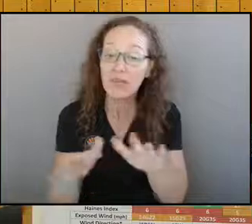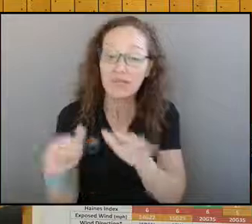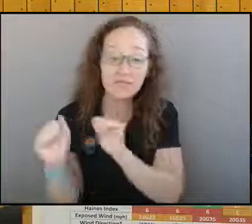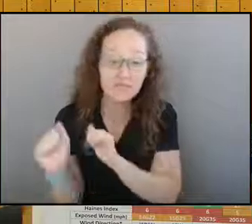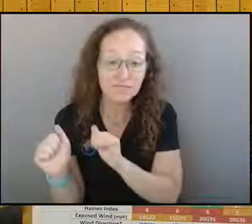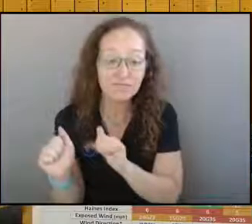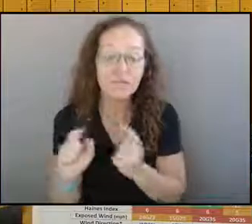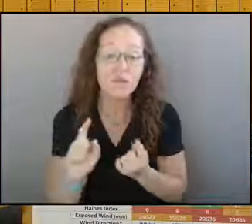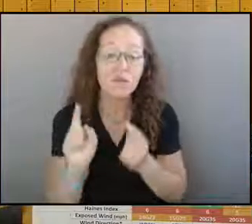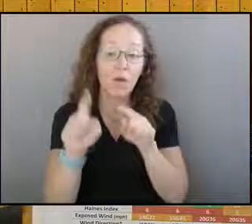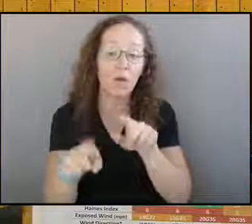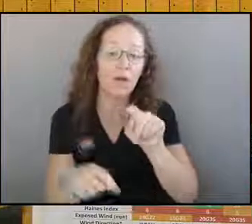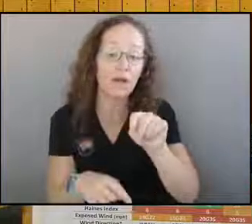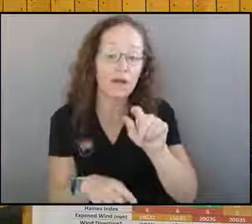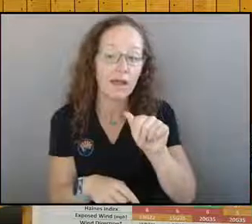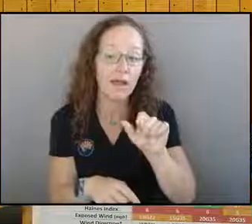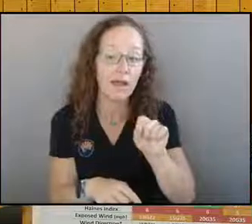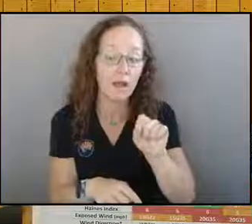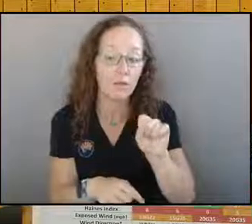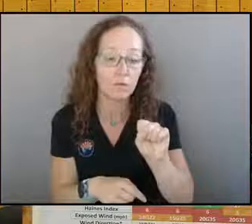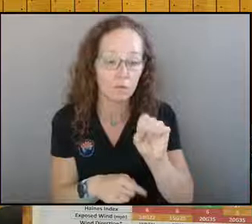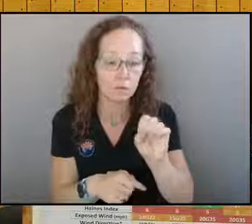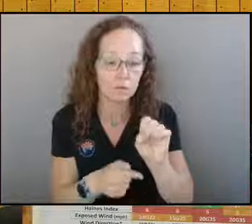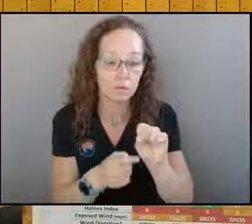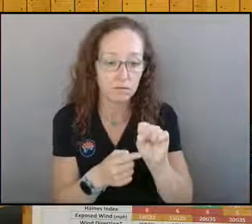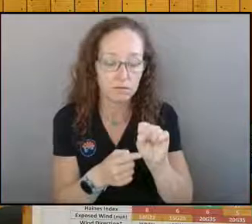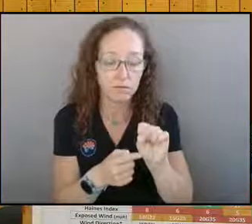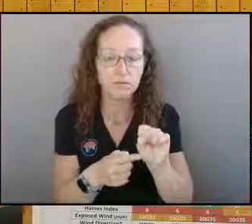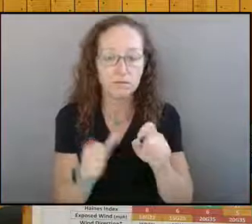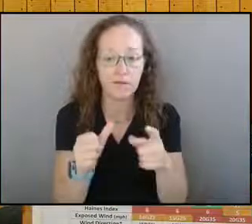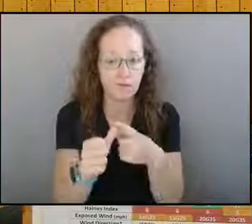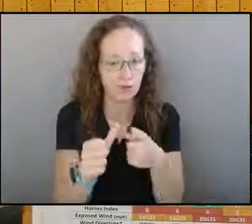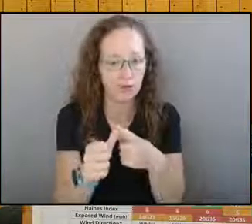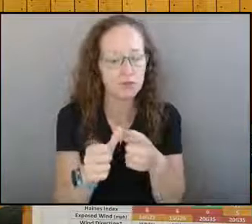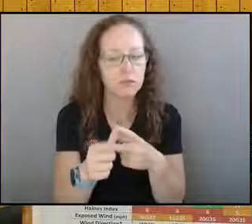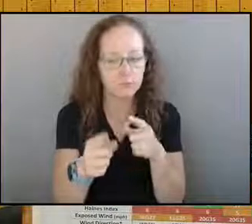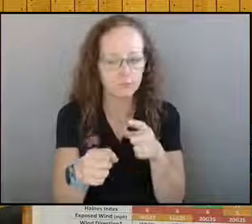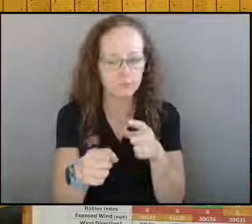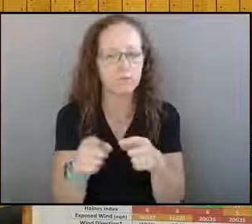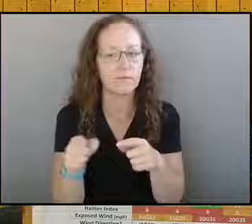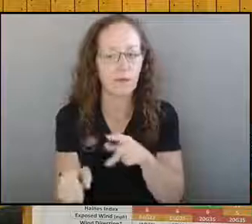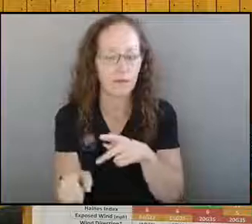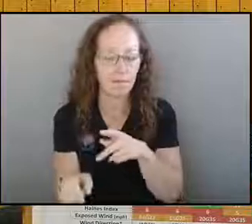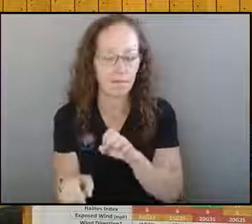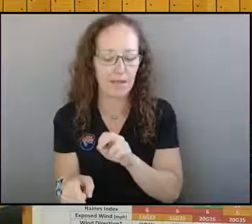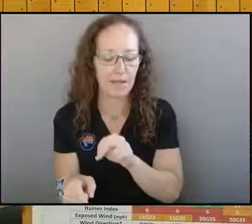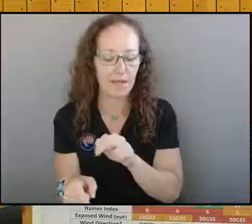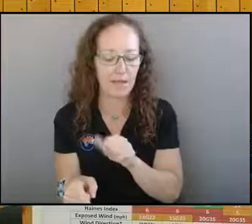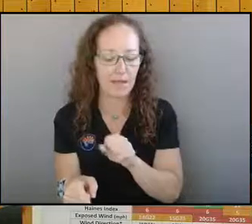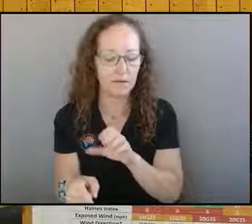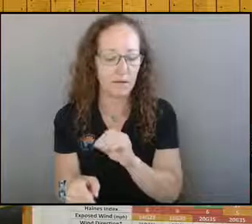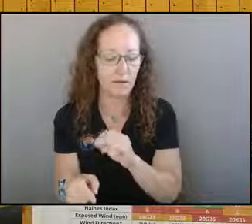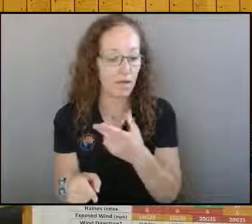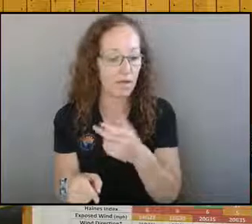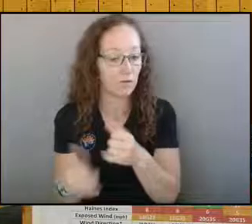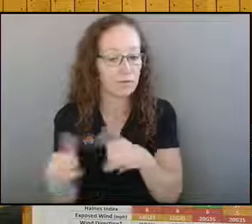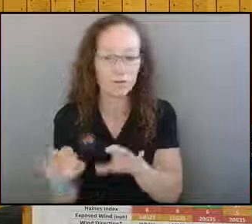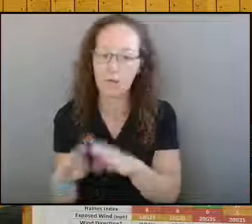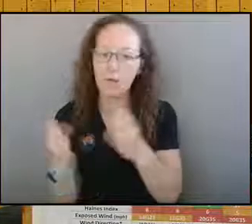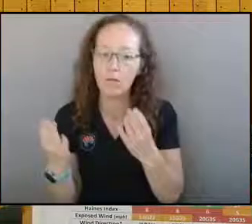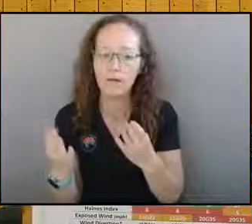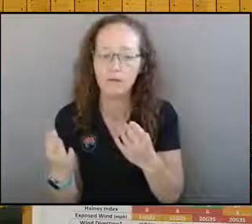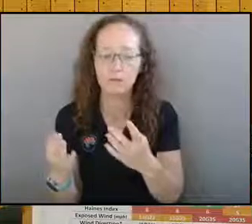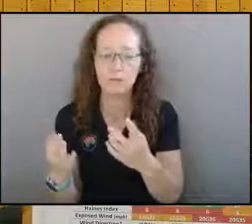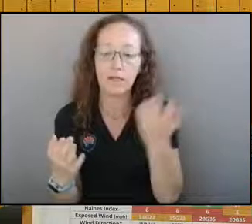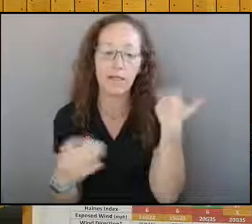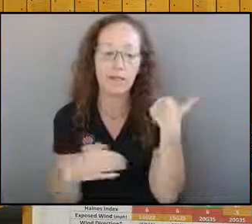Center first. Now, the Penasco High School is still open. We had about 20 people sheltered there last